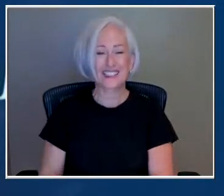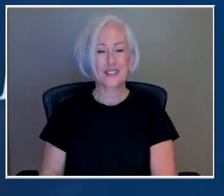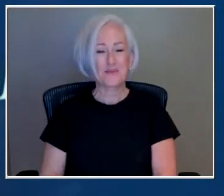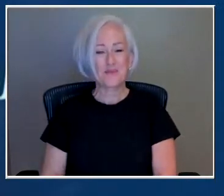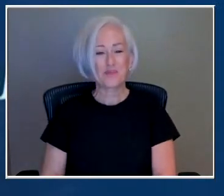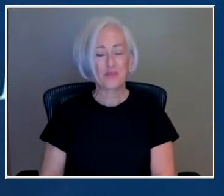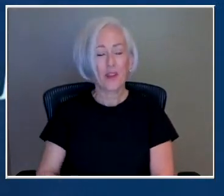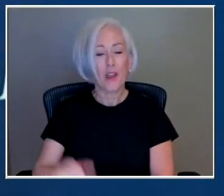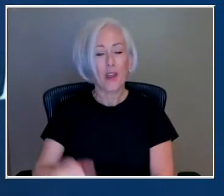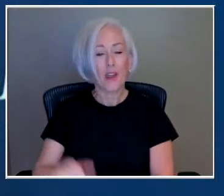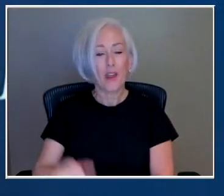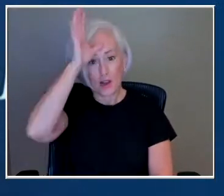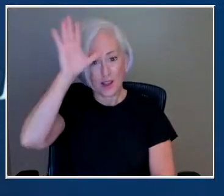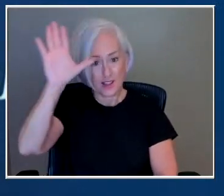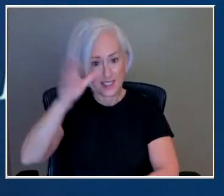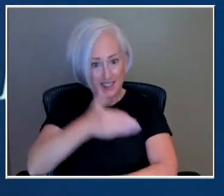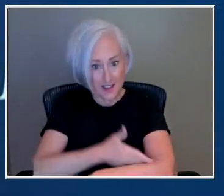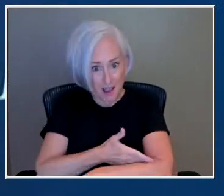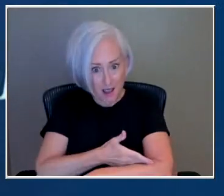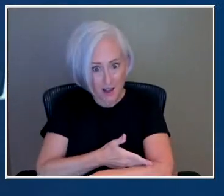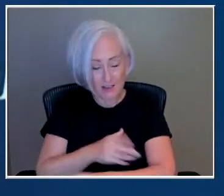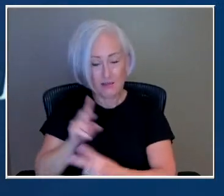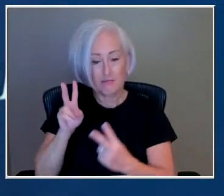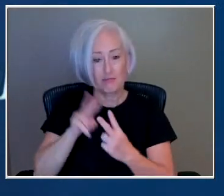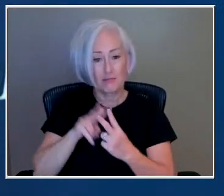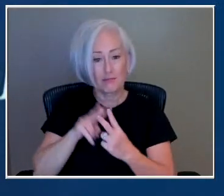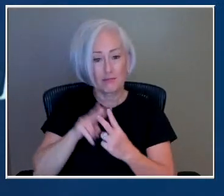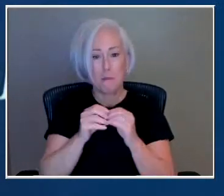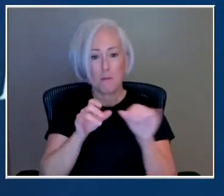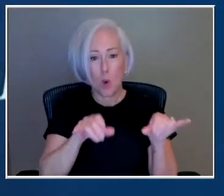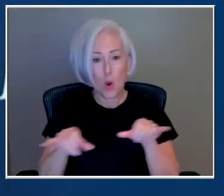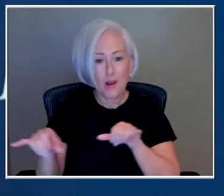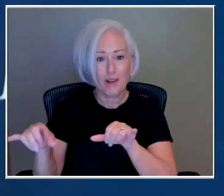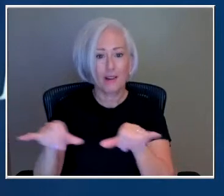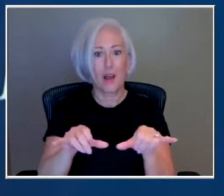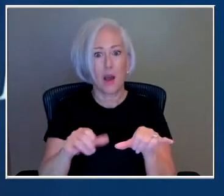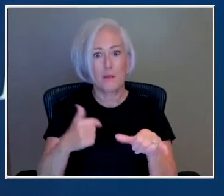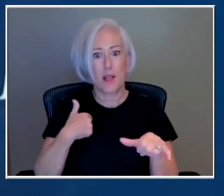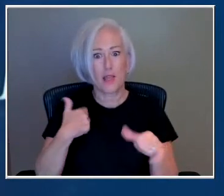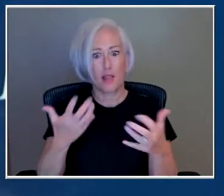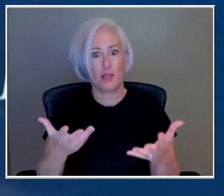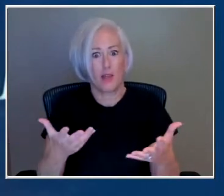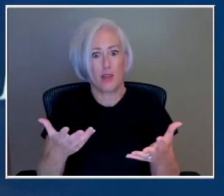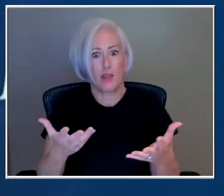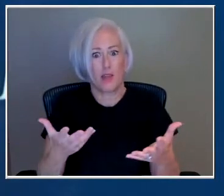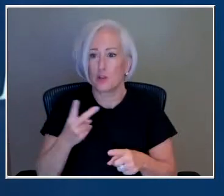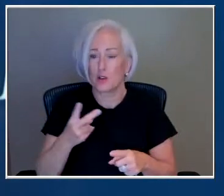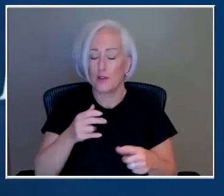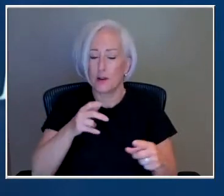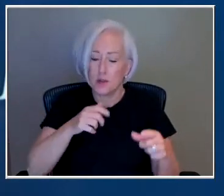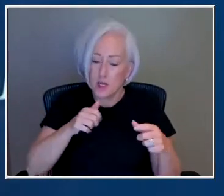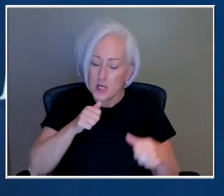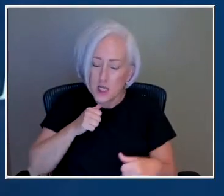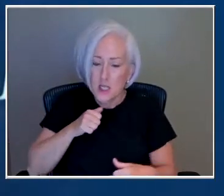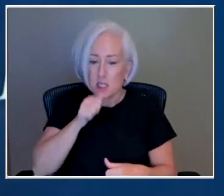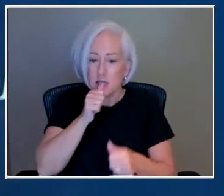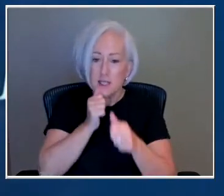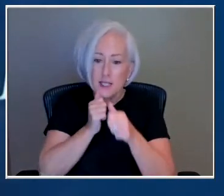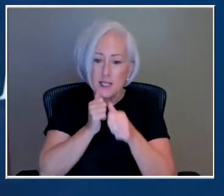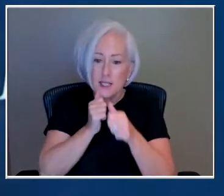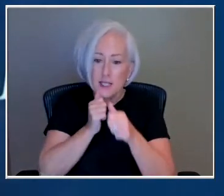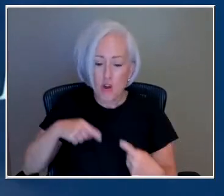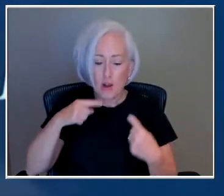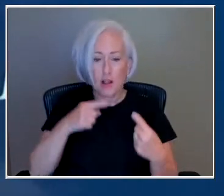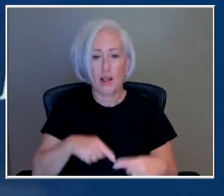had much more in common than they wanted to, and it was making life unbearable for both of them. Janine Kiesling explains how one father's